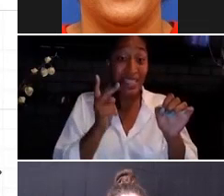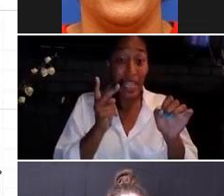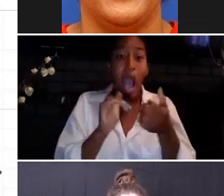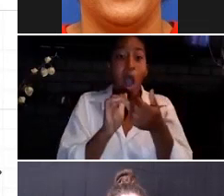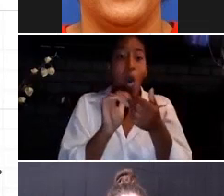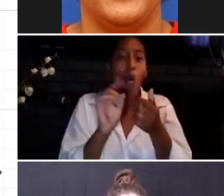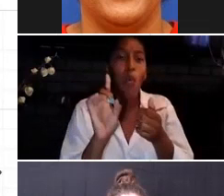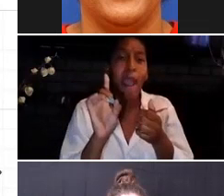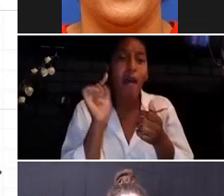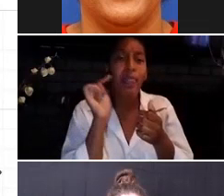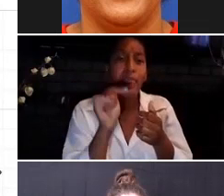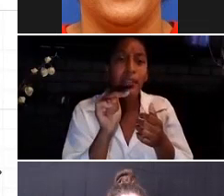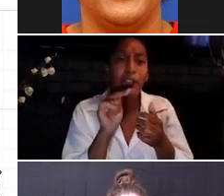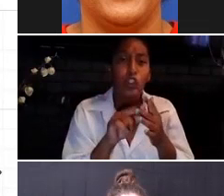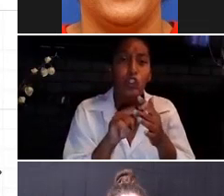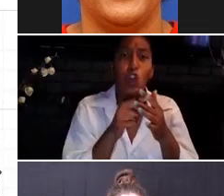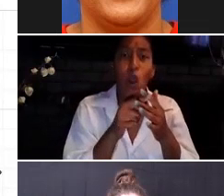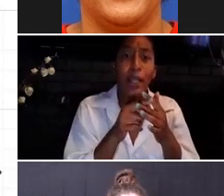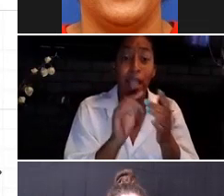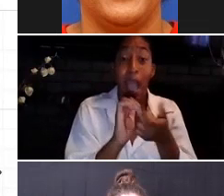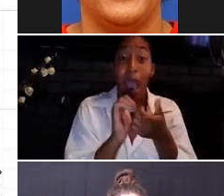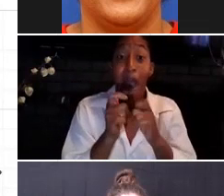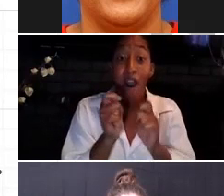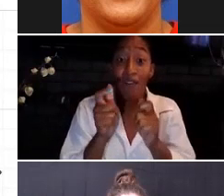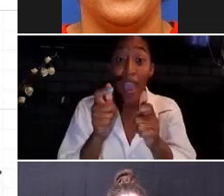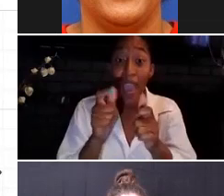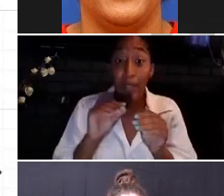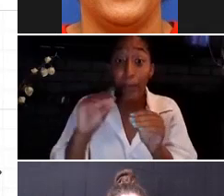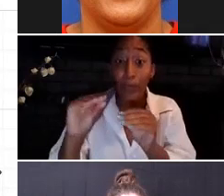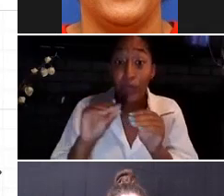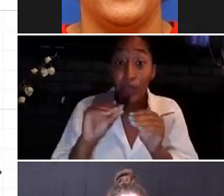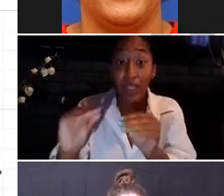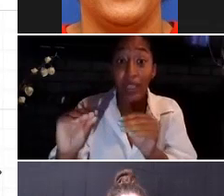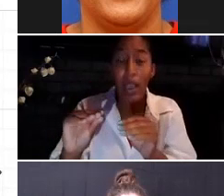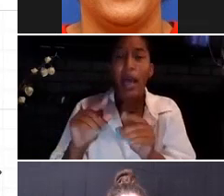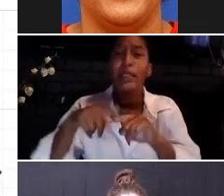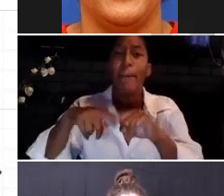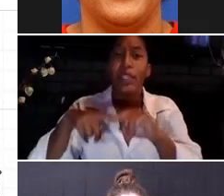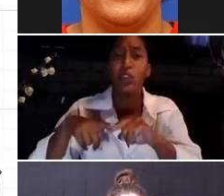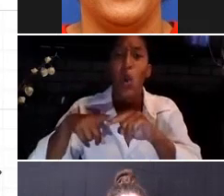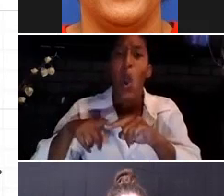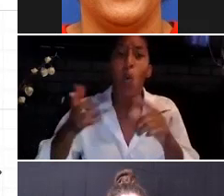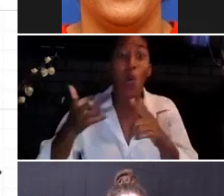the constant acceleration. So A is